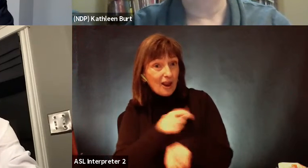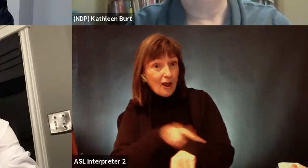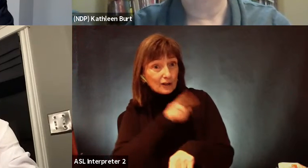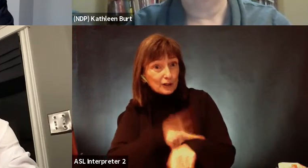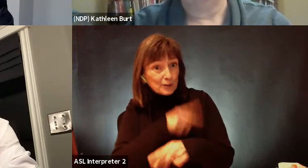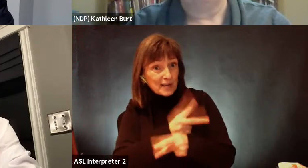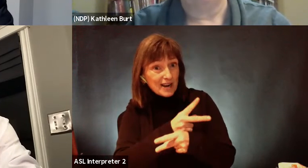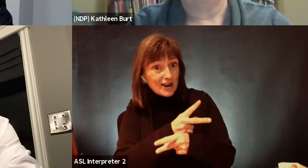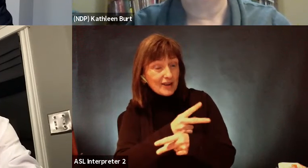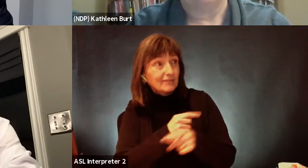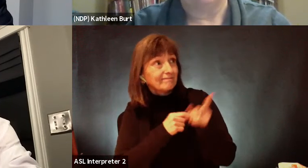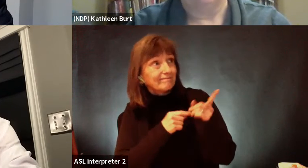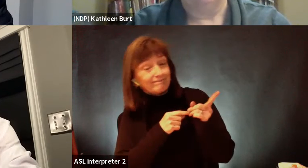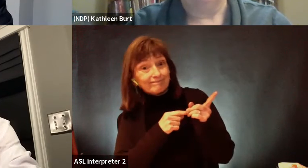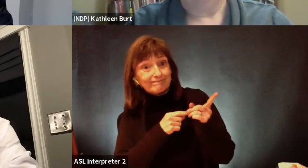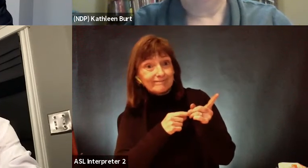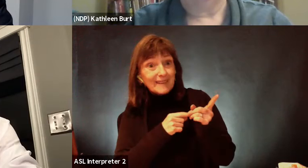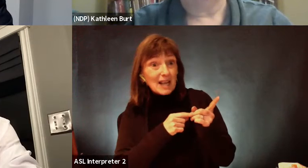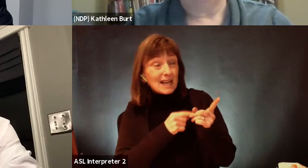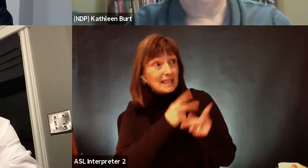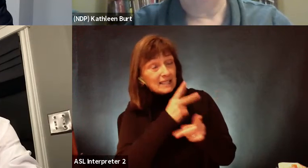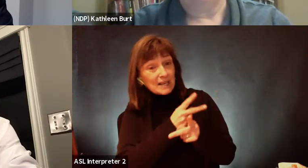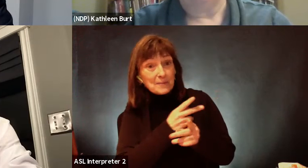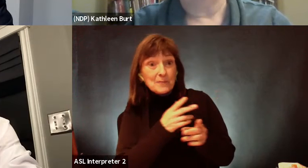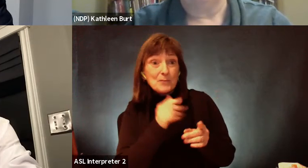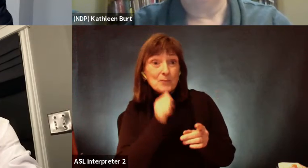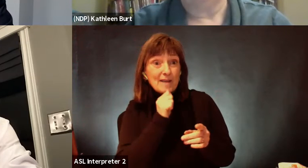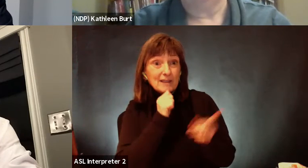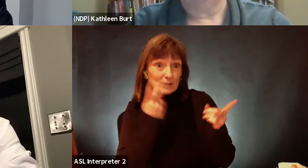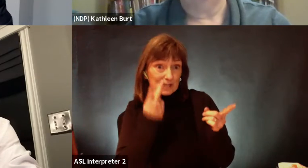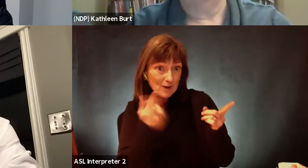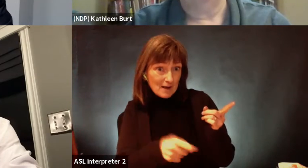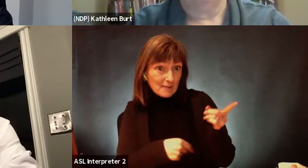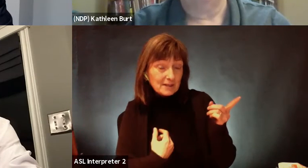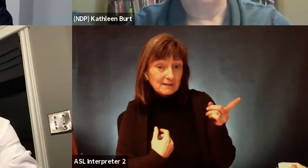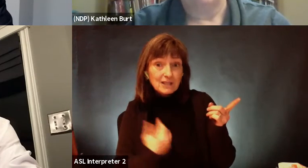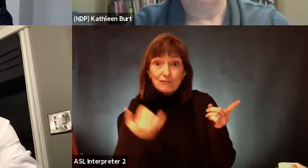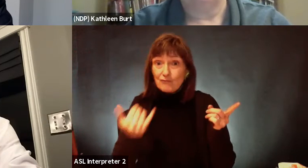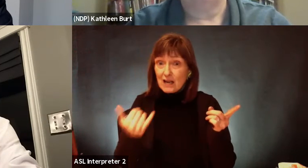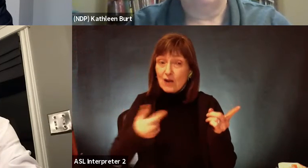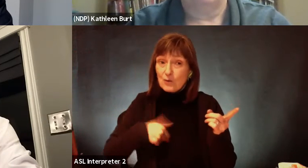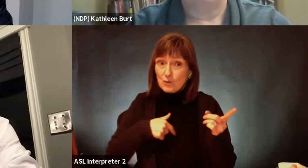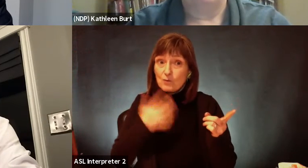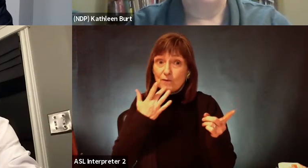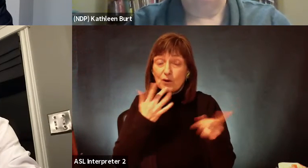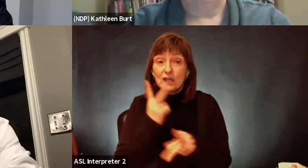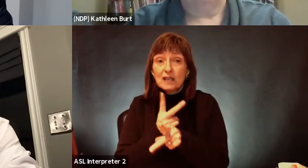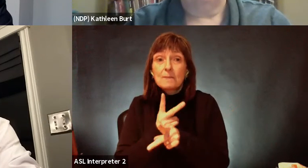remains in the public sphere. Right now we have good very good